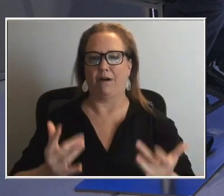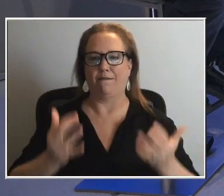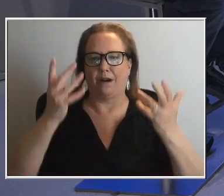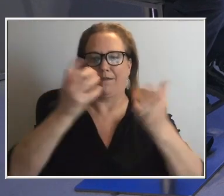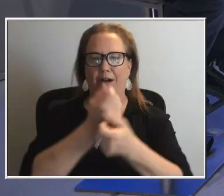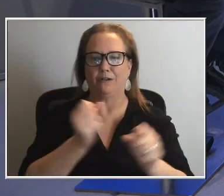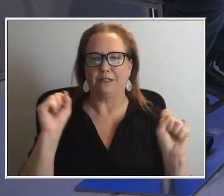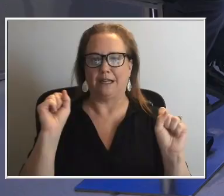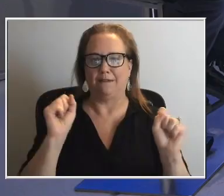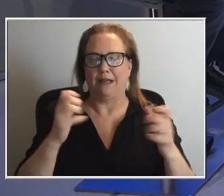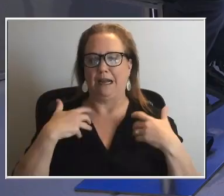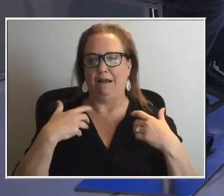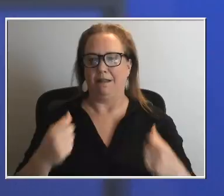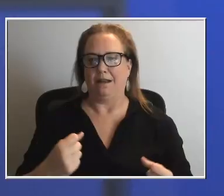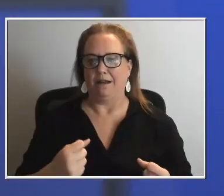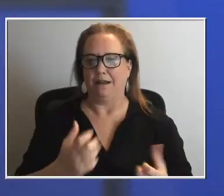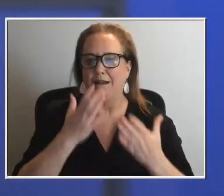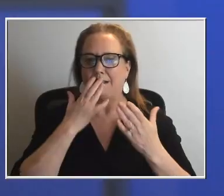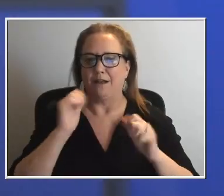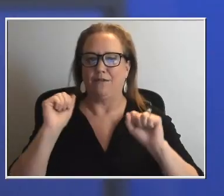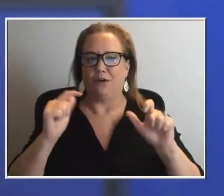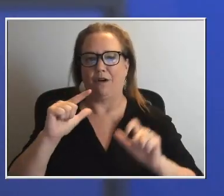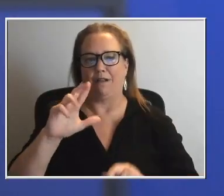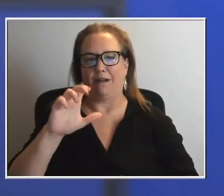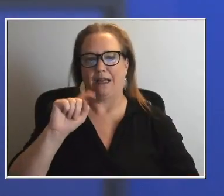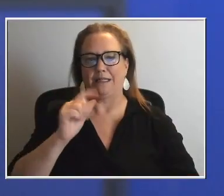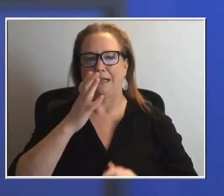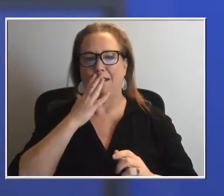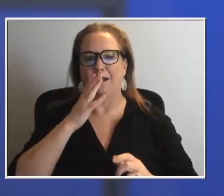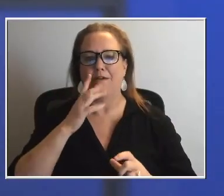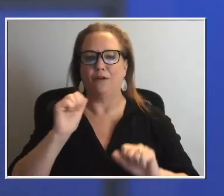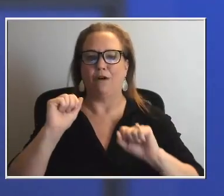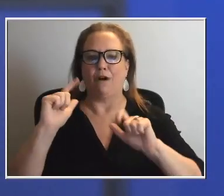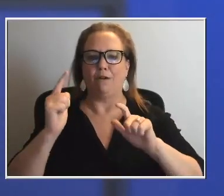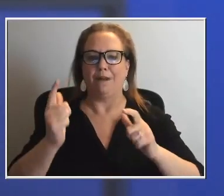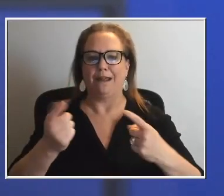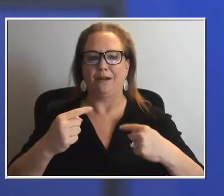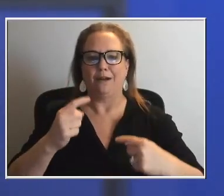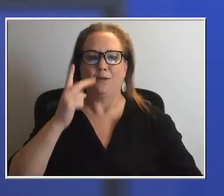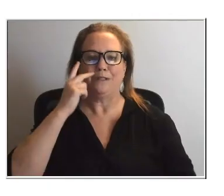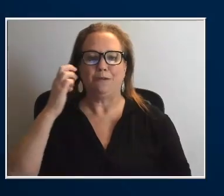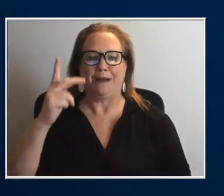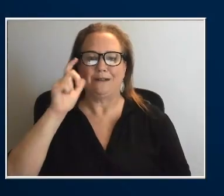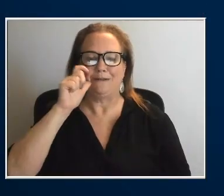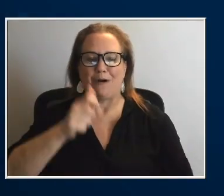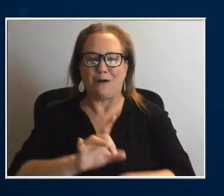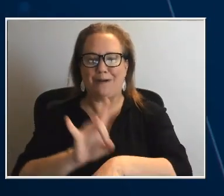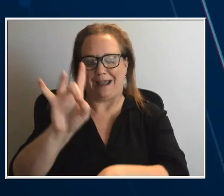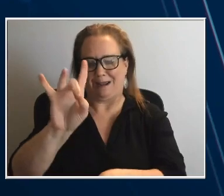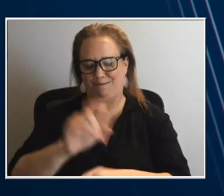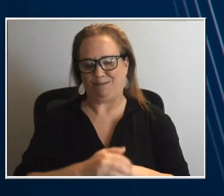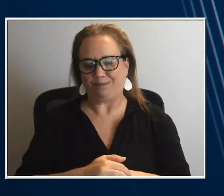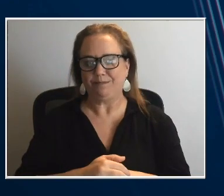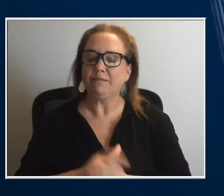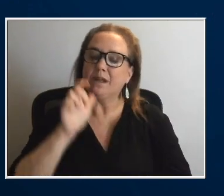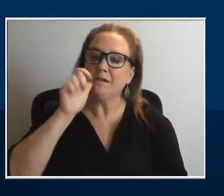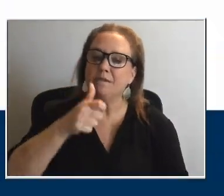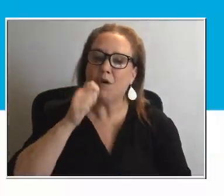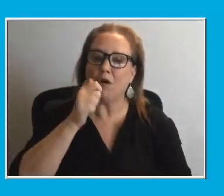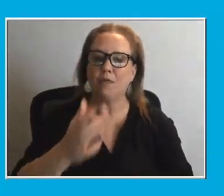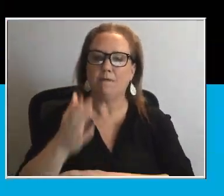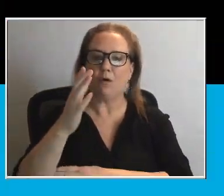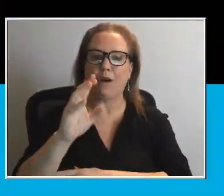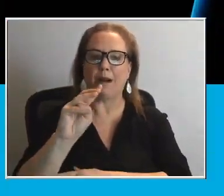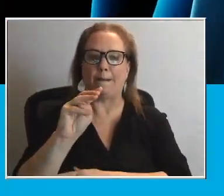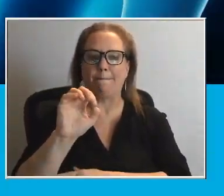and healthy. Thank you to all of our guests. Thank you to our viewers for being with us today. We'll see you back here tomorrow at 8. Coming up tomorrow on the Morning Medical